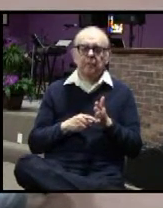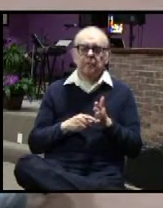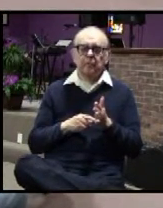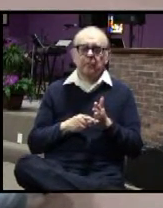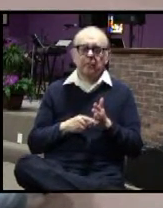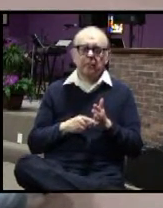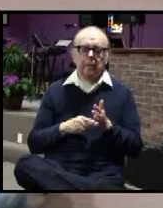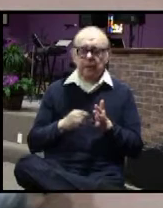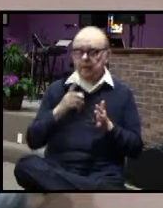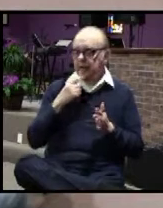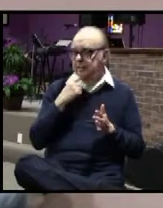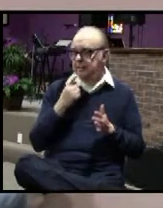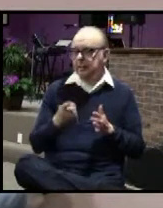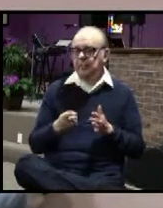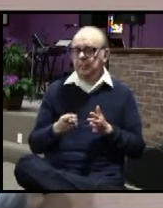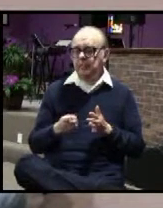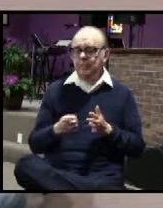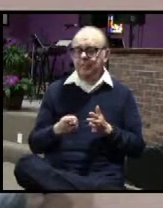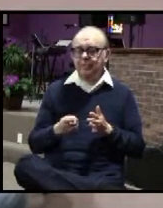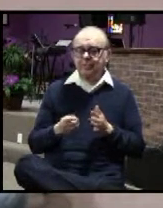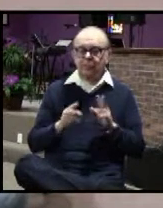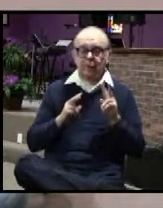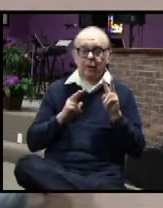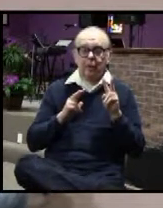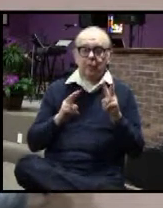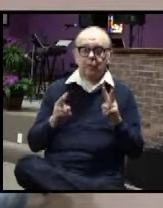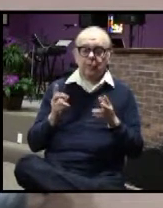and says, look at what I made.